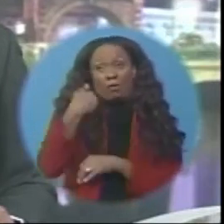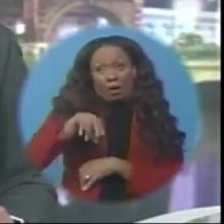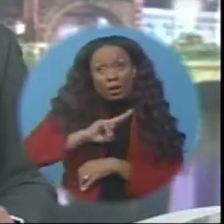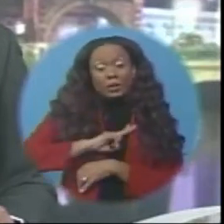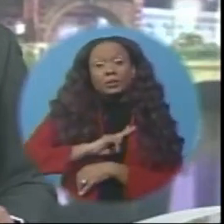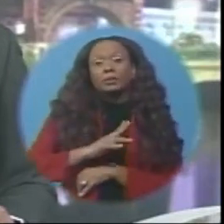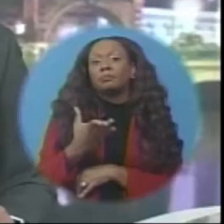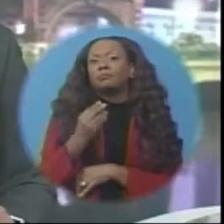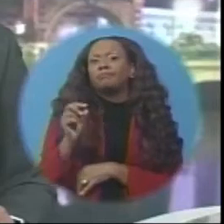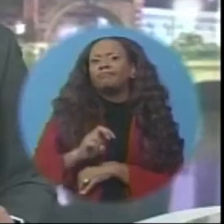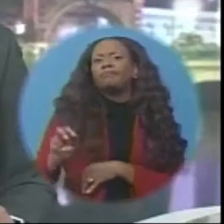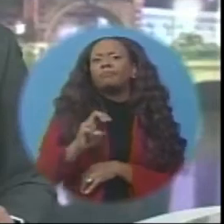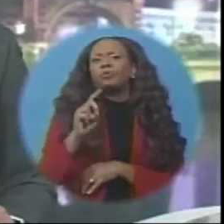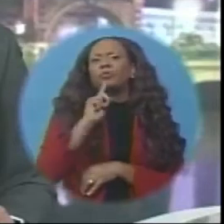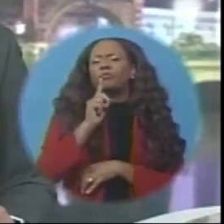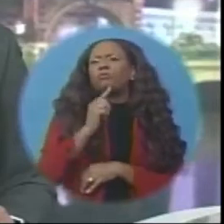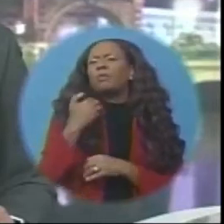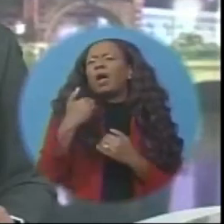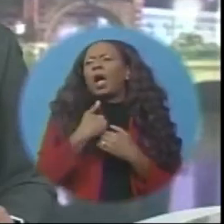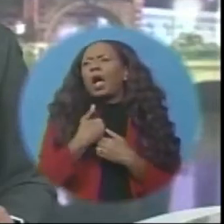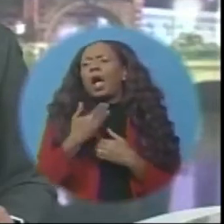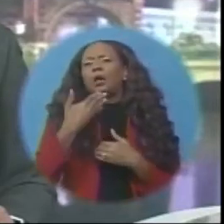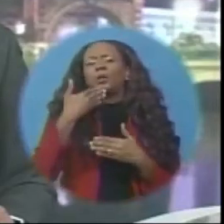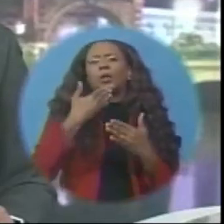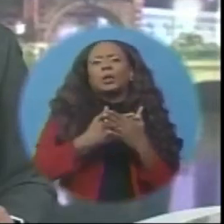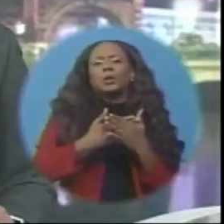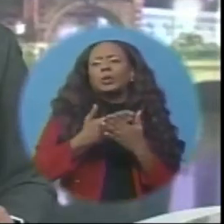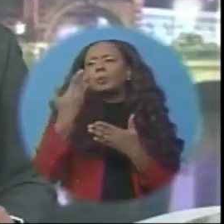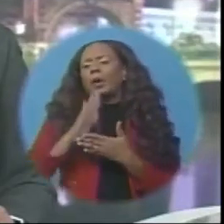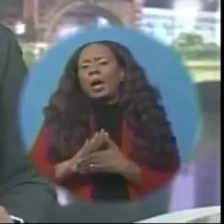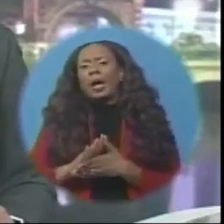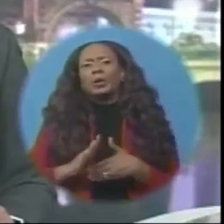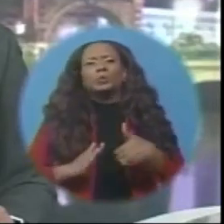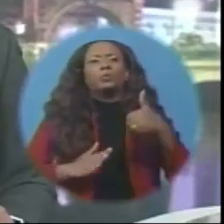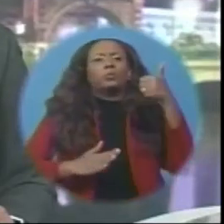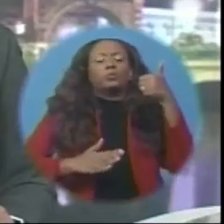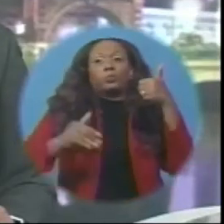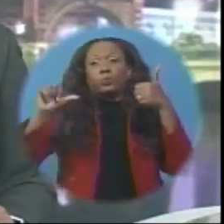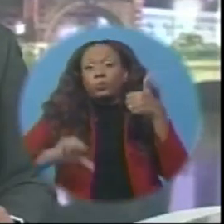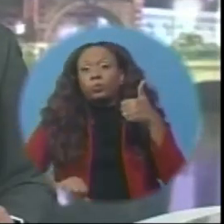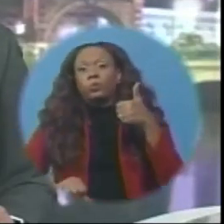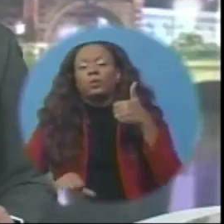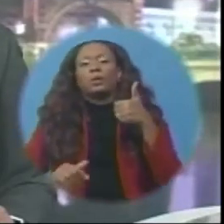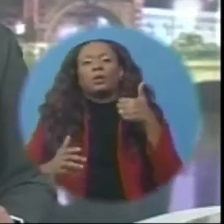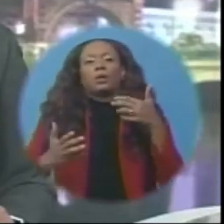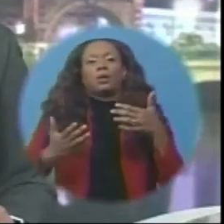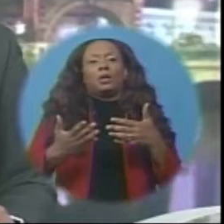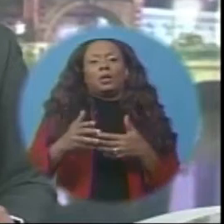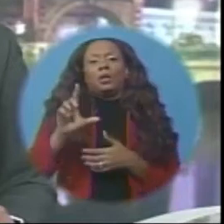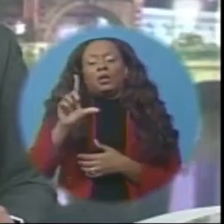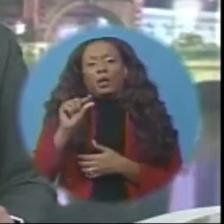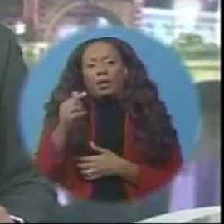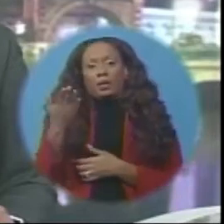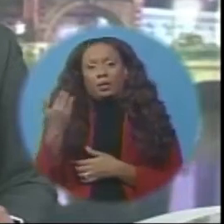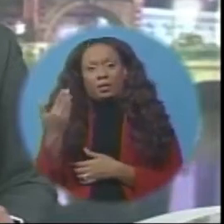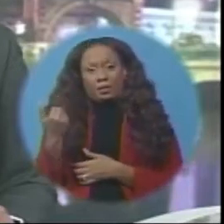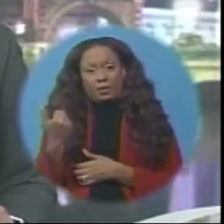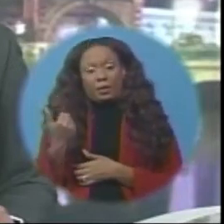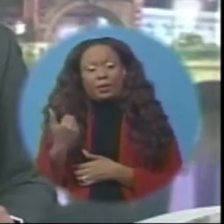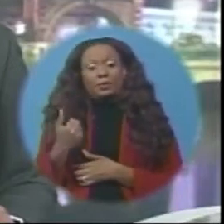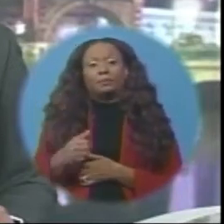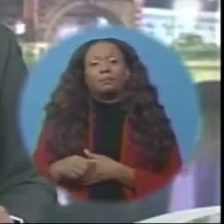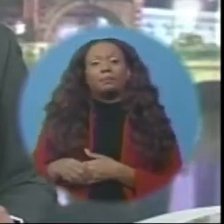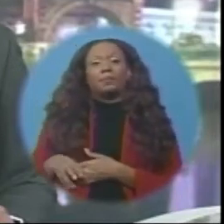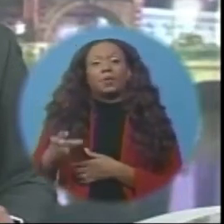has repeatedly experienced peaks and valleys in terms of its total number of visitors and receipts. In 2015, the